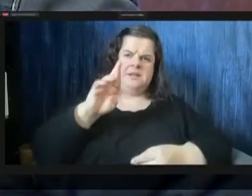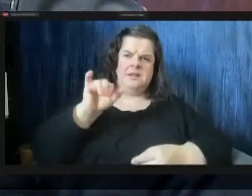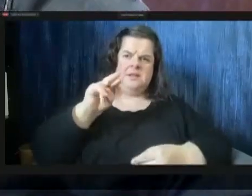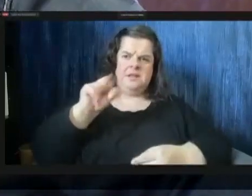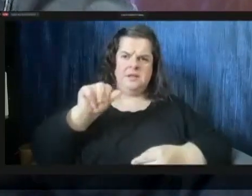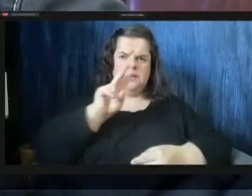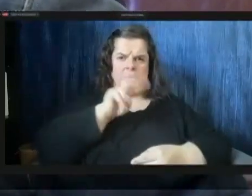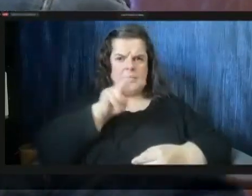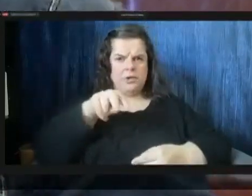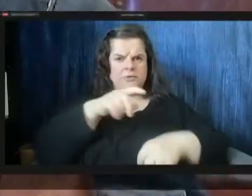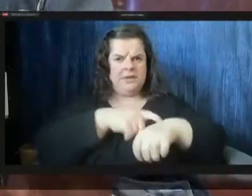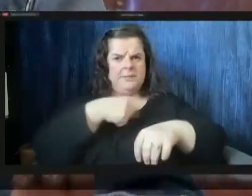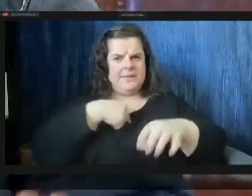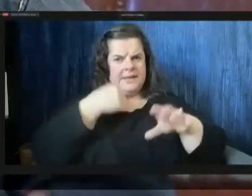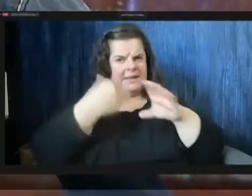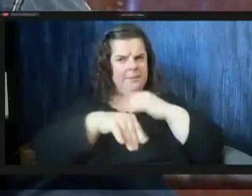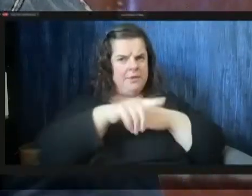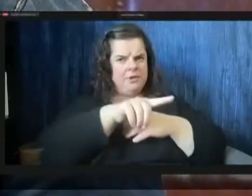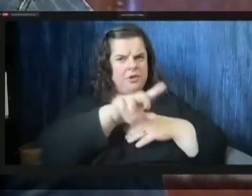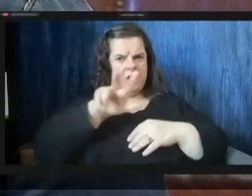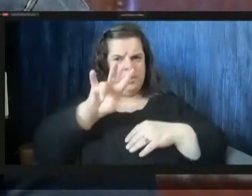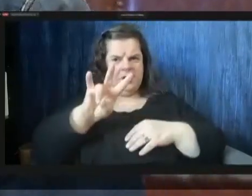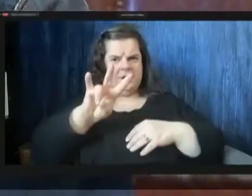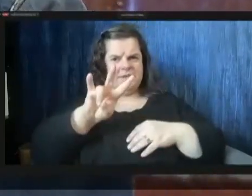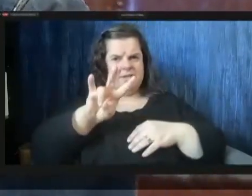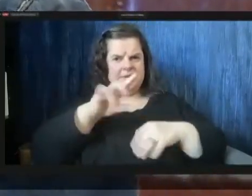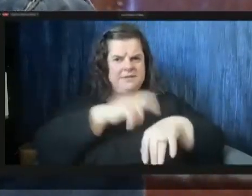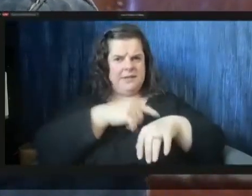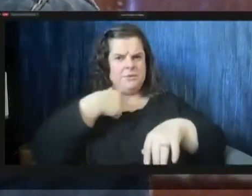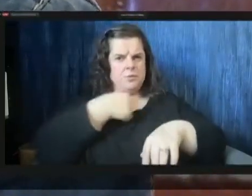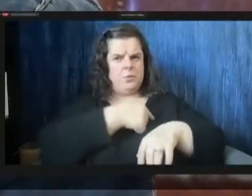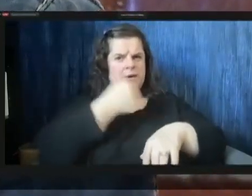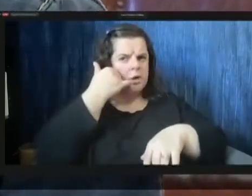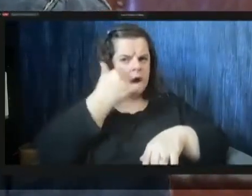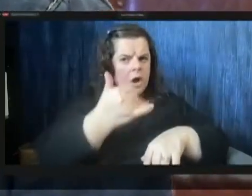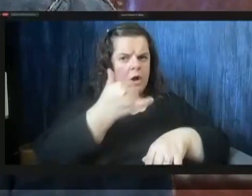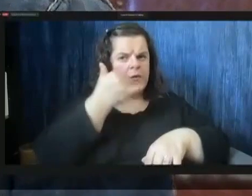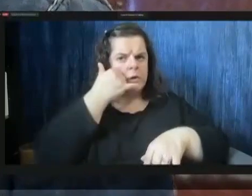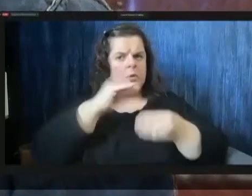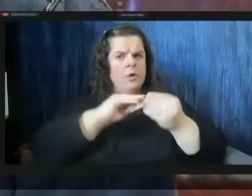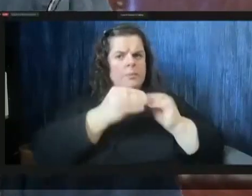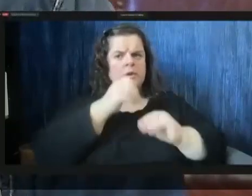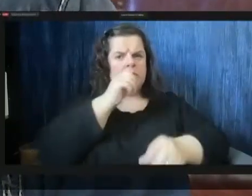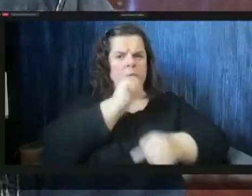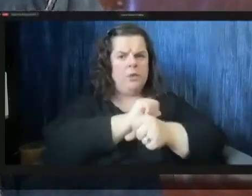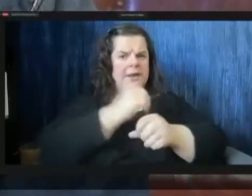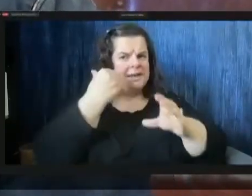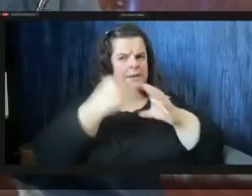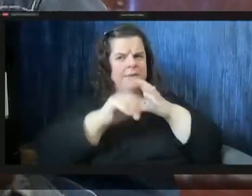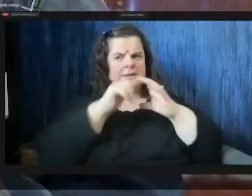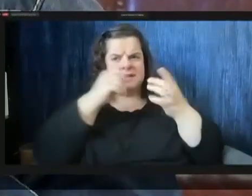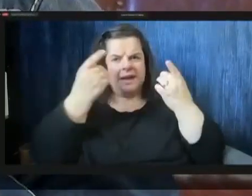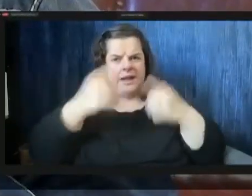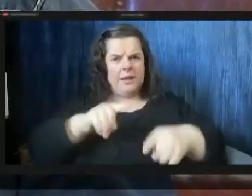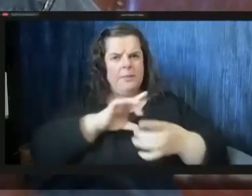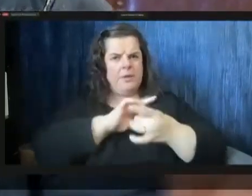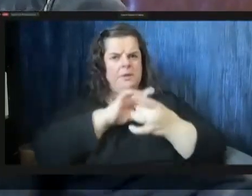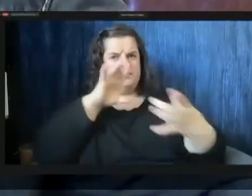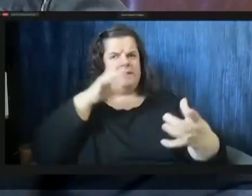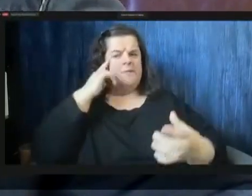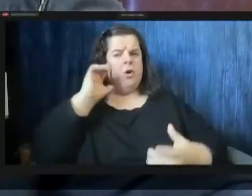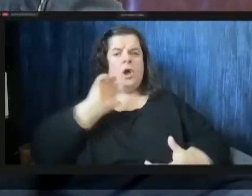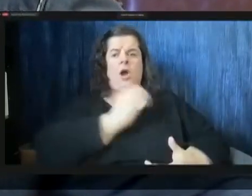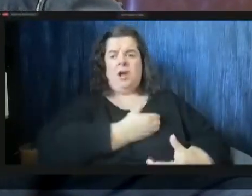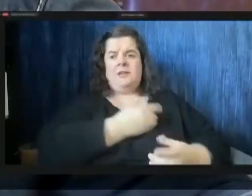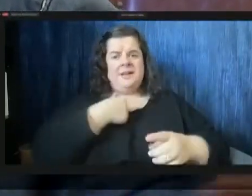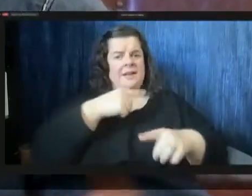I emailed her. 37 times we called her. The phone number don't work. The email is not happening. So there's a disattachment for us. I can't talk